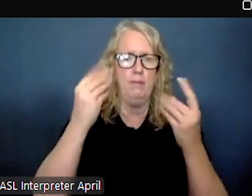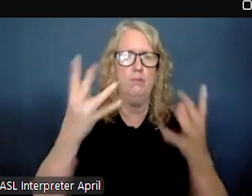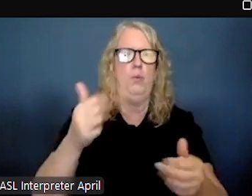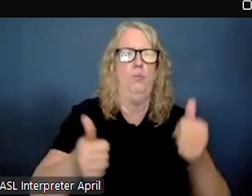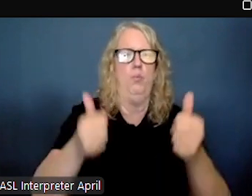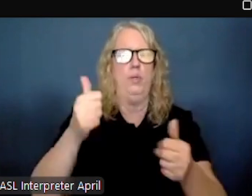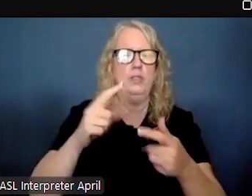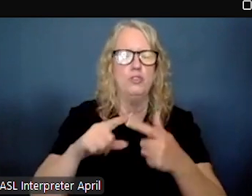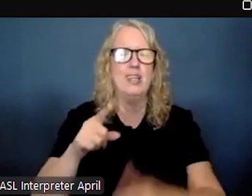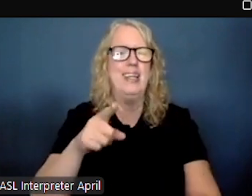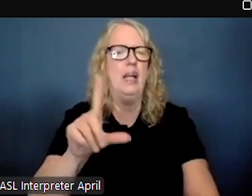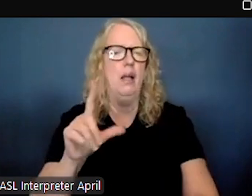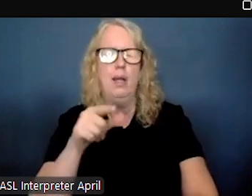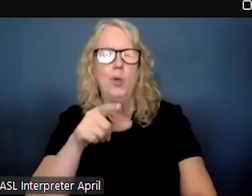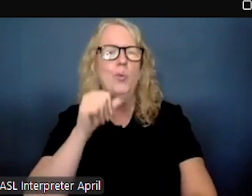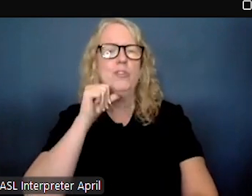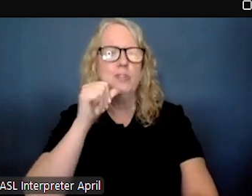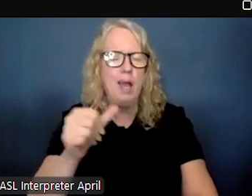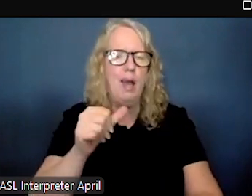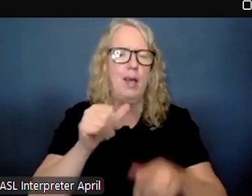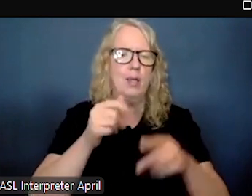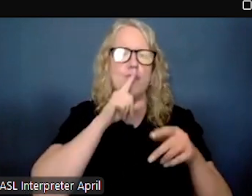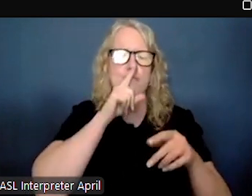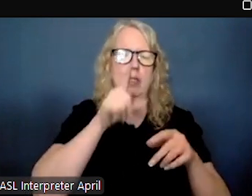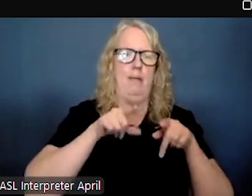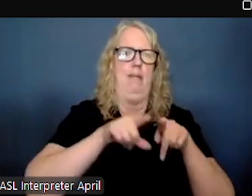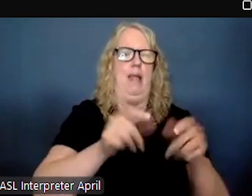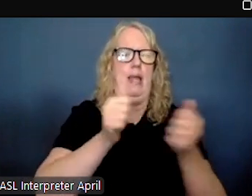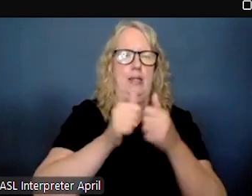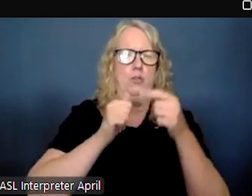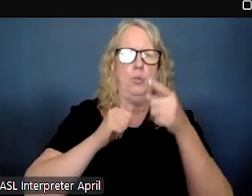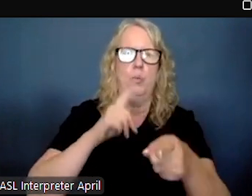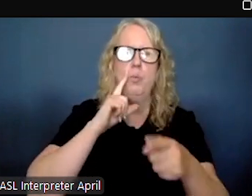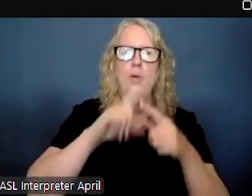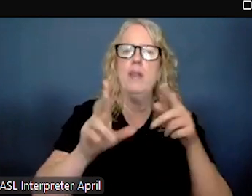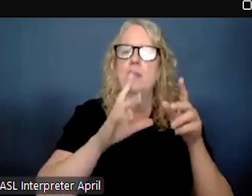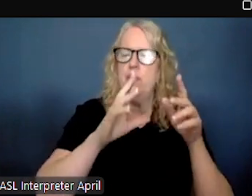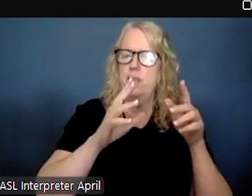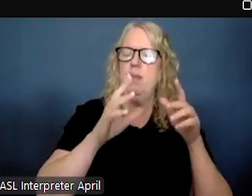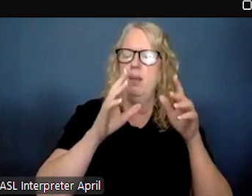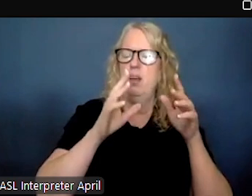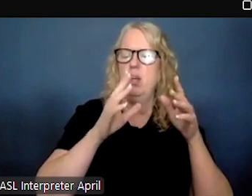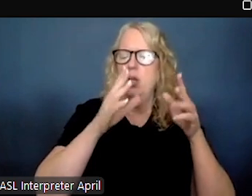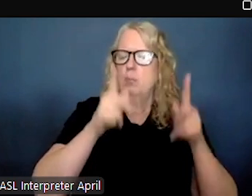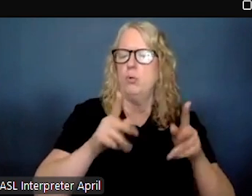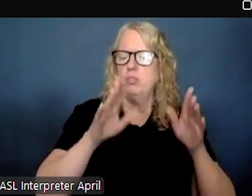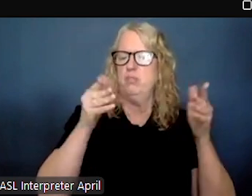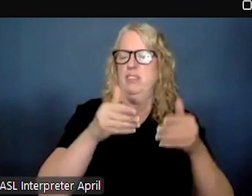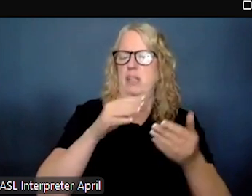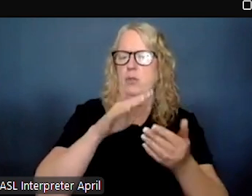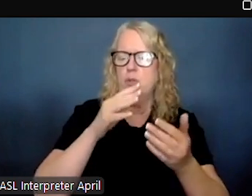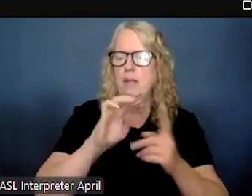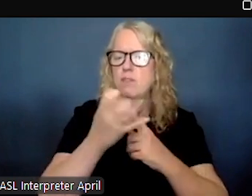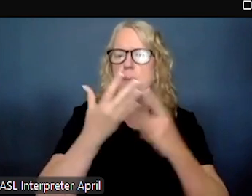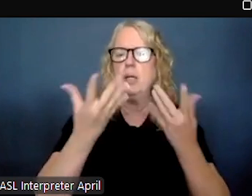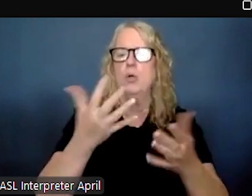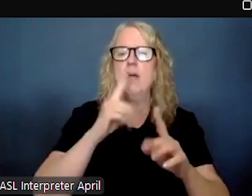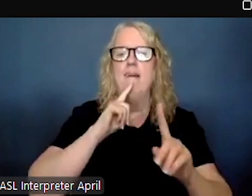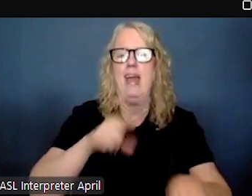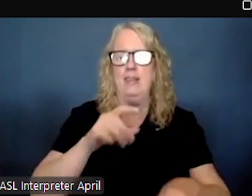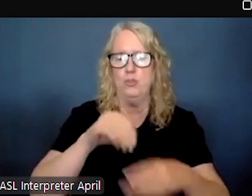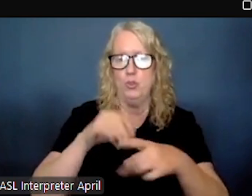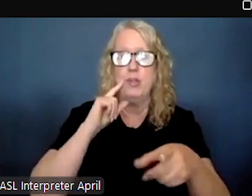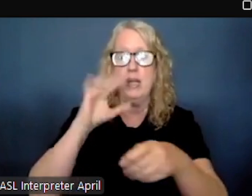is least aligned with the principle of trauma-informed, person-centered environments? So go ahead and put your answer in